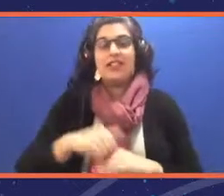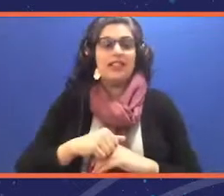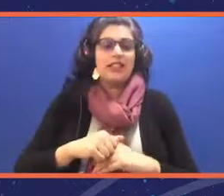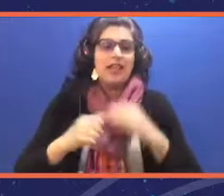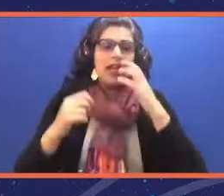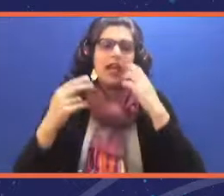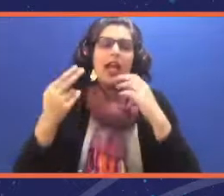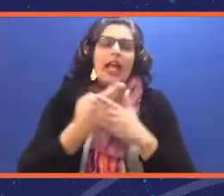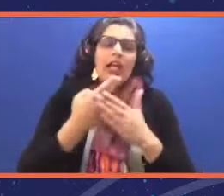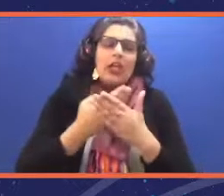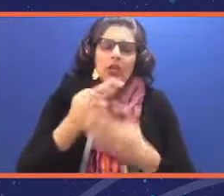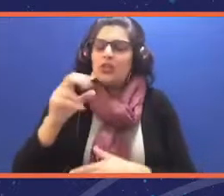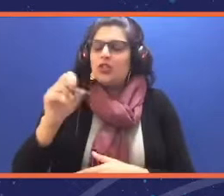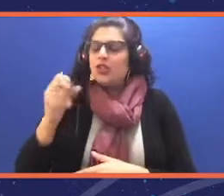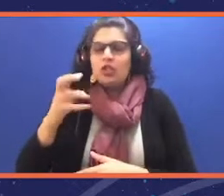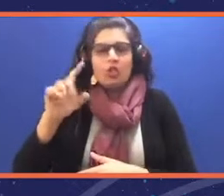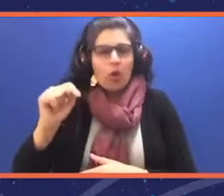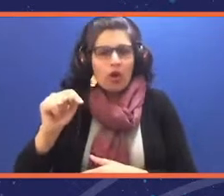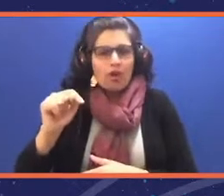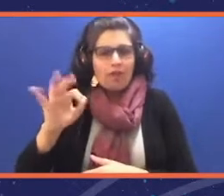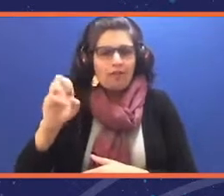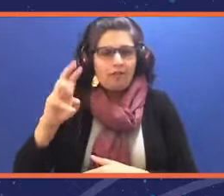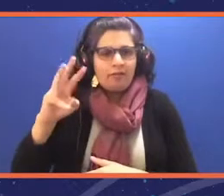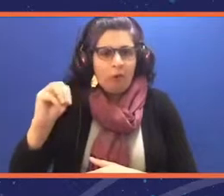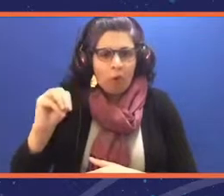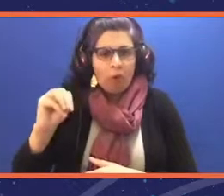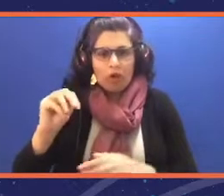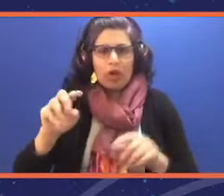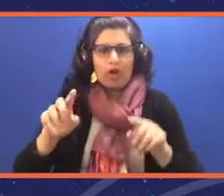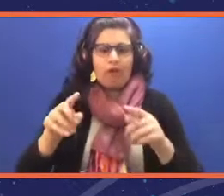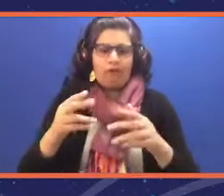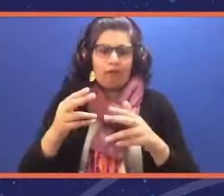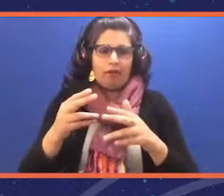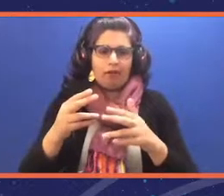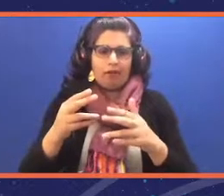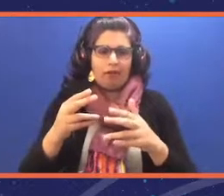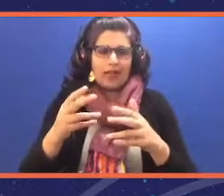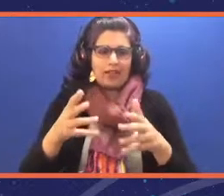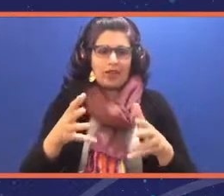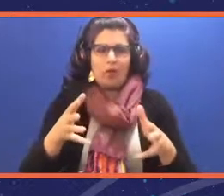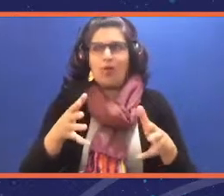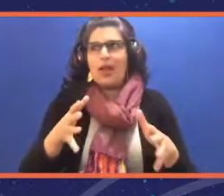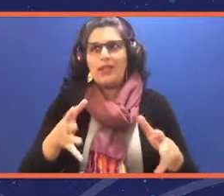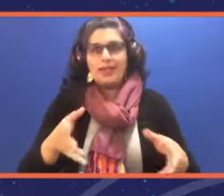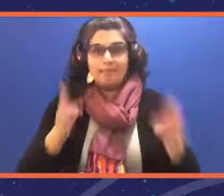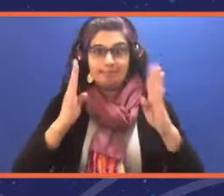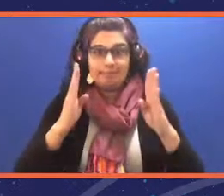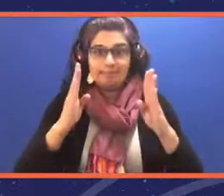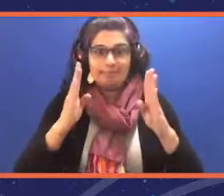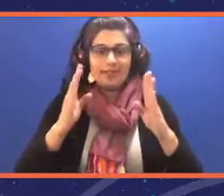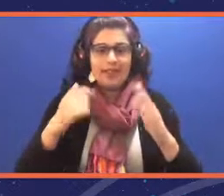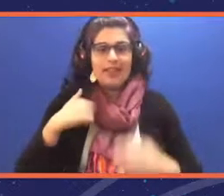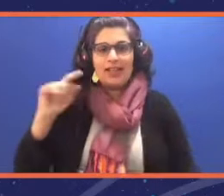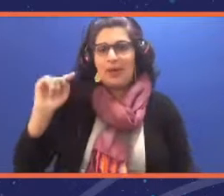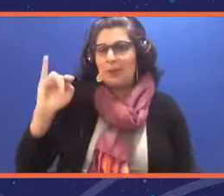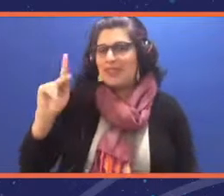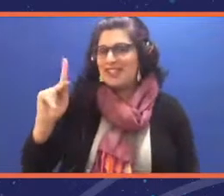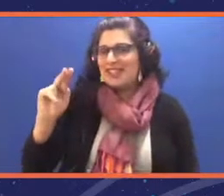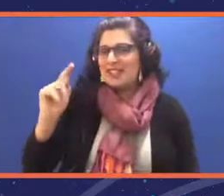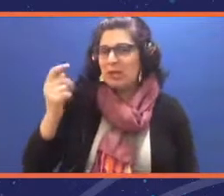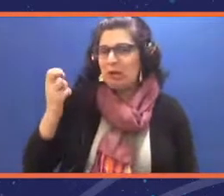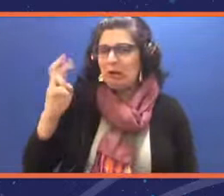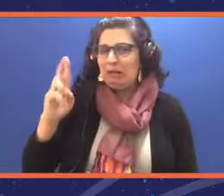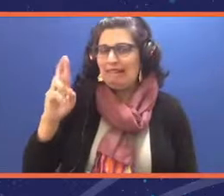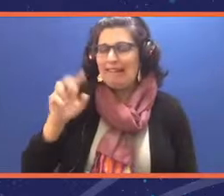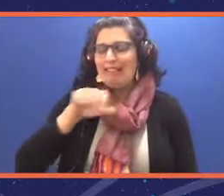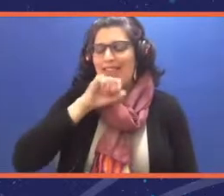form as a particular way to catch people's attention, because I'm a TikToker. I'll admit it. I'm a TikToker. I love TikTok.